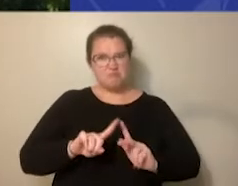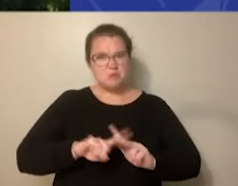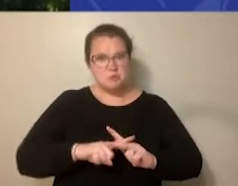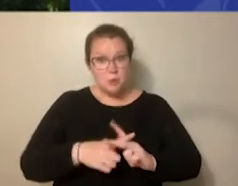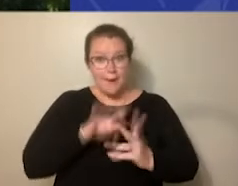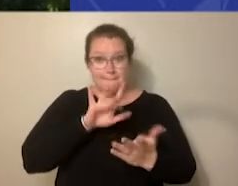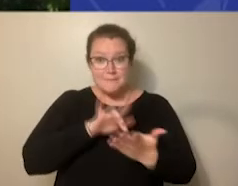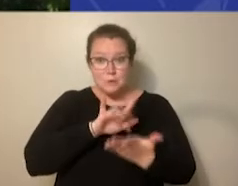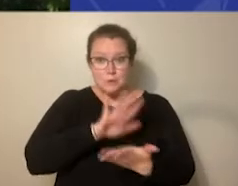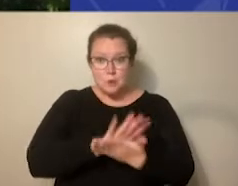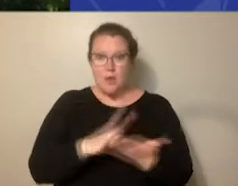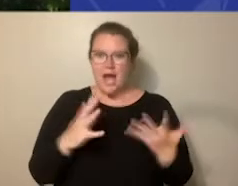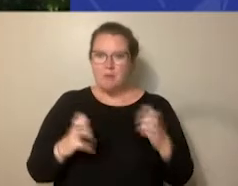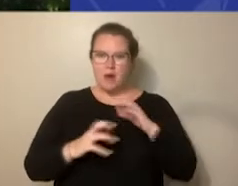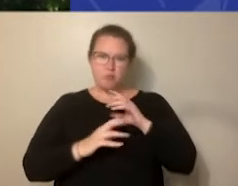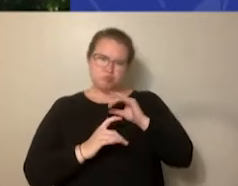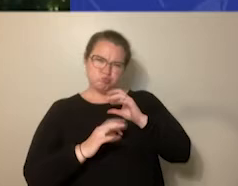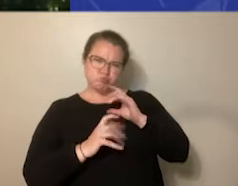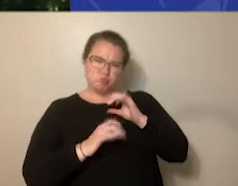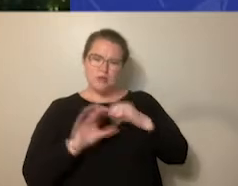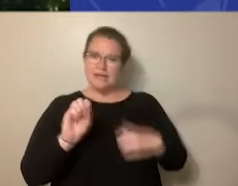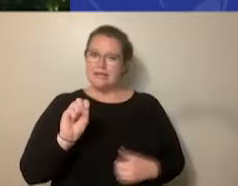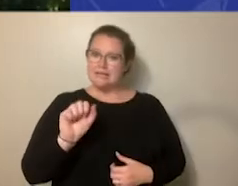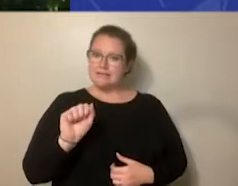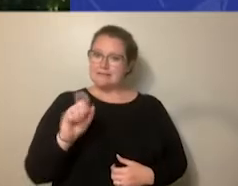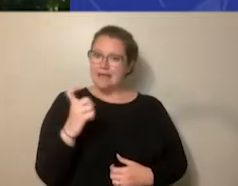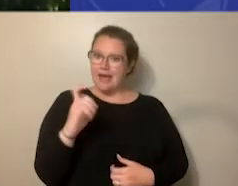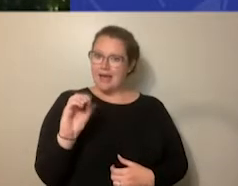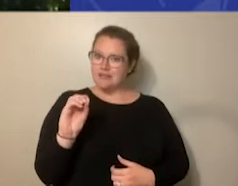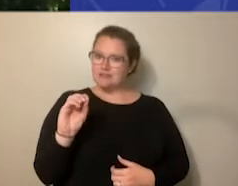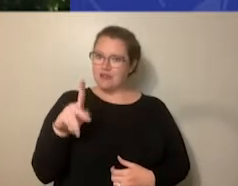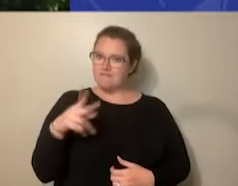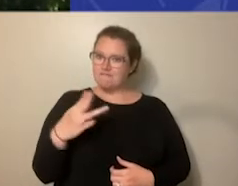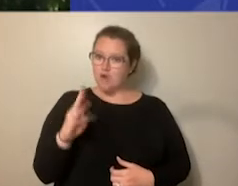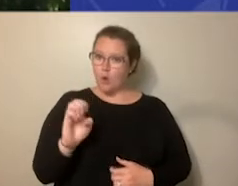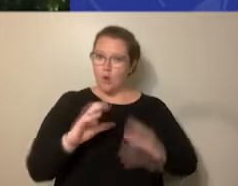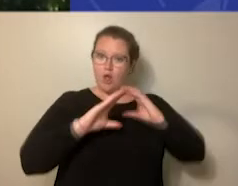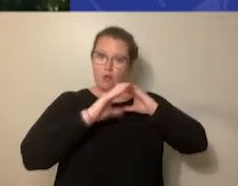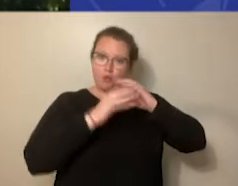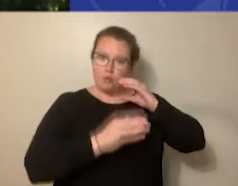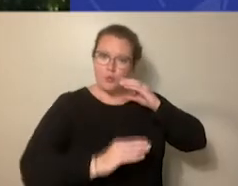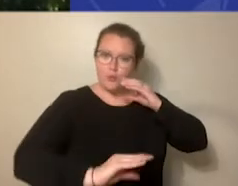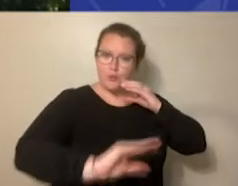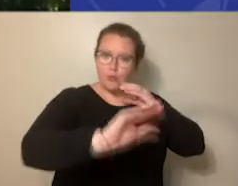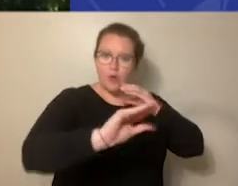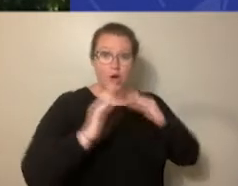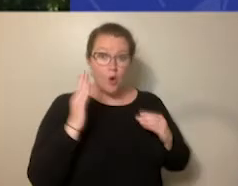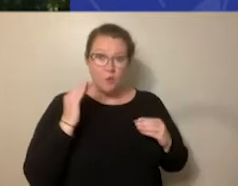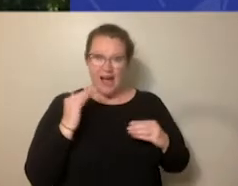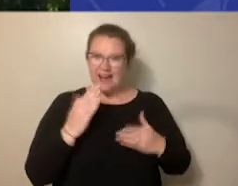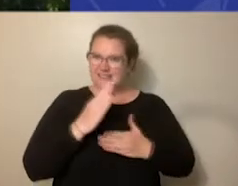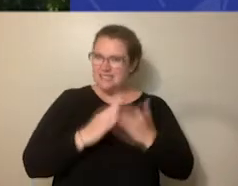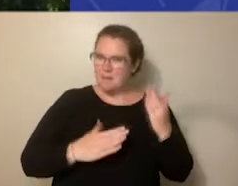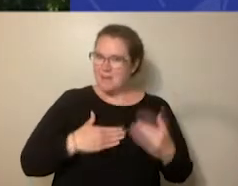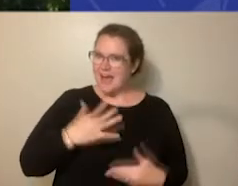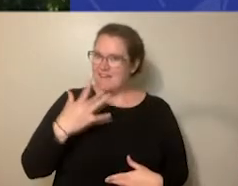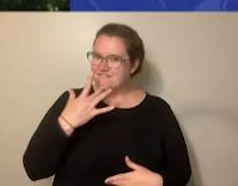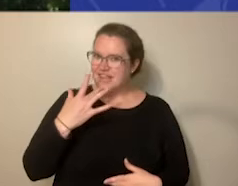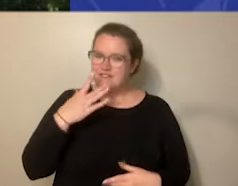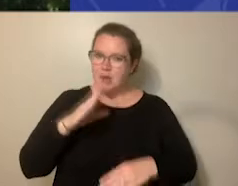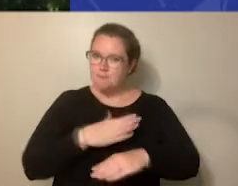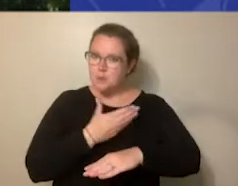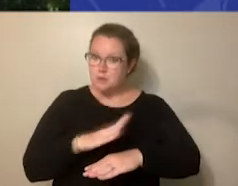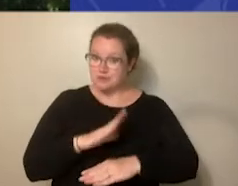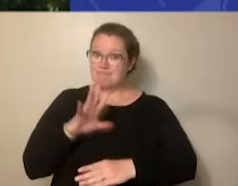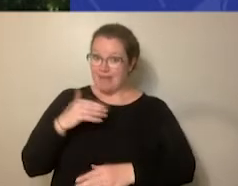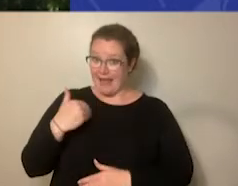and I wanted to play saxophone because of some of my favorite bands on the radio at the time, and I just love